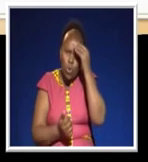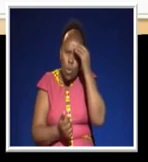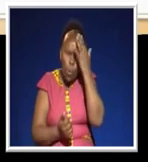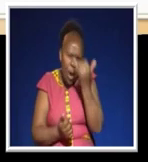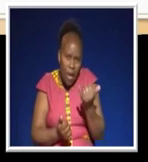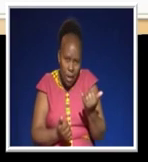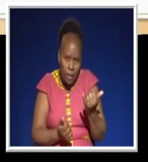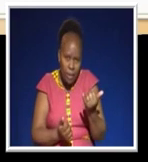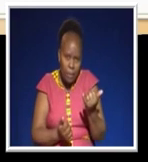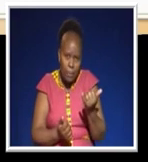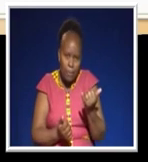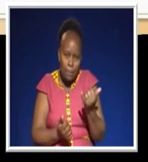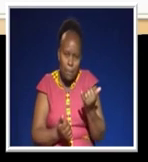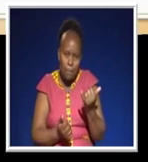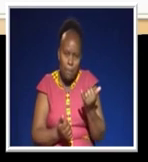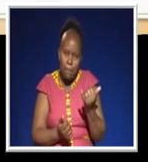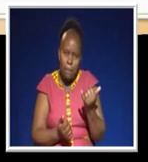well?